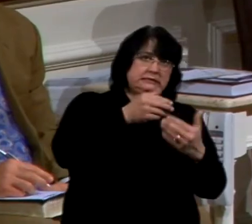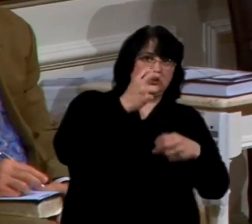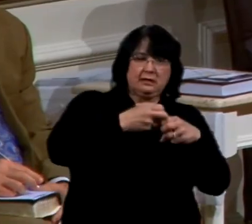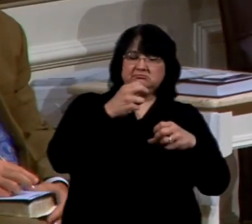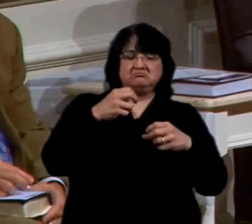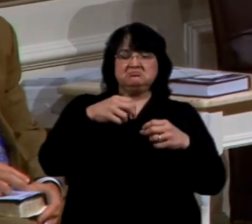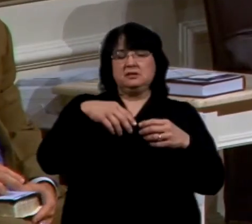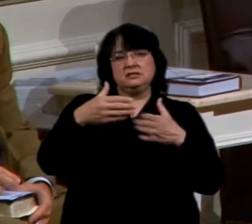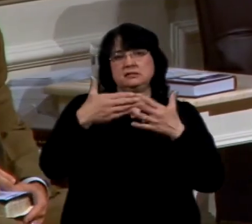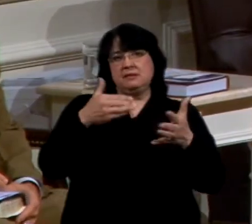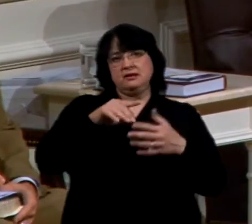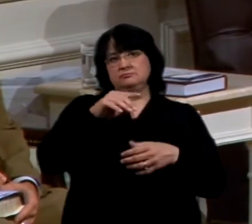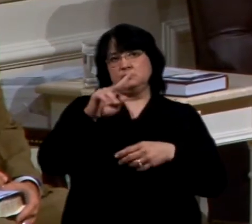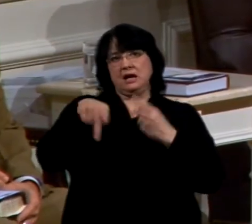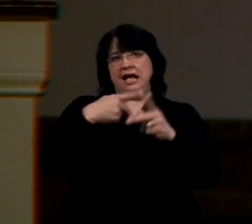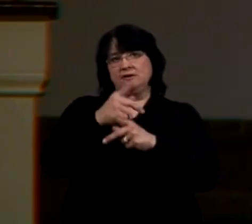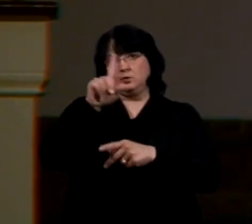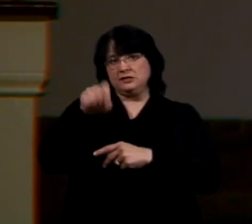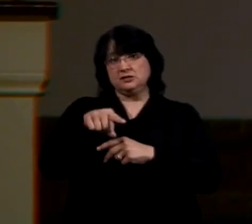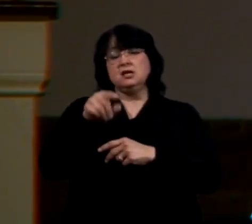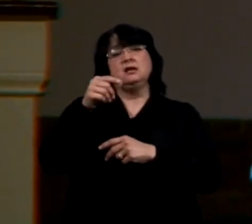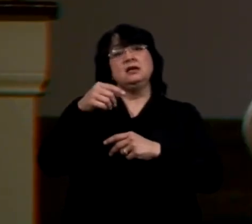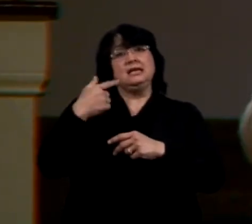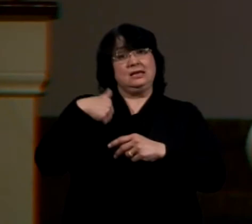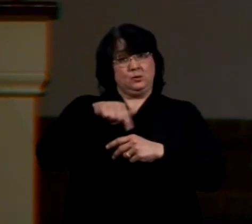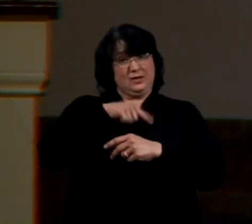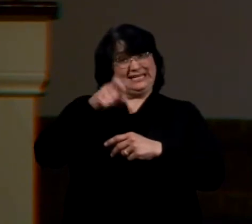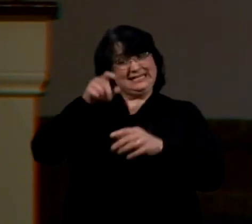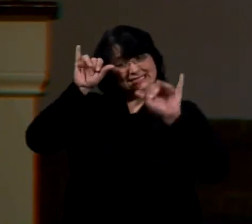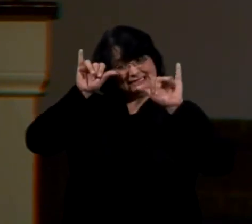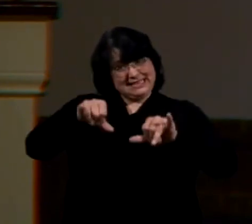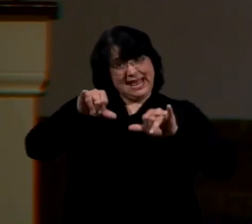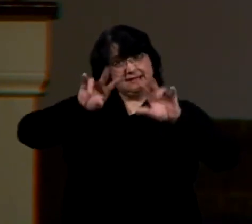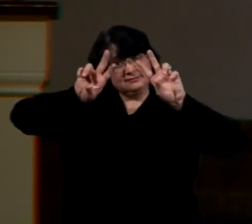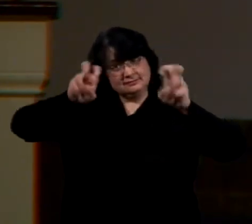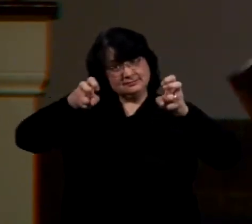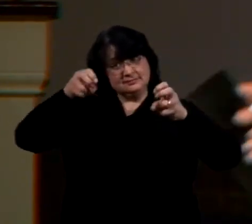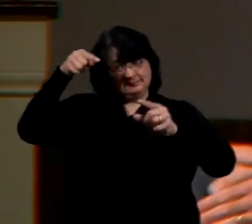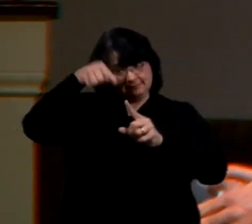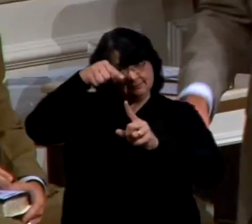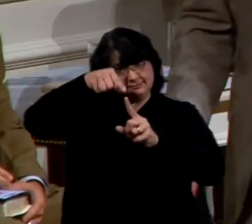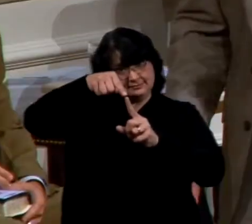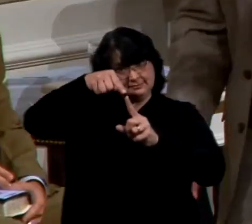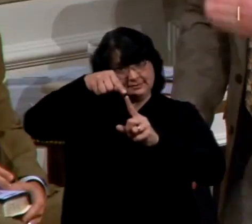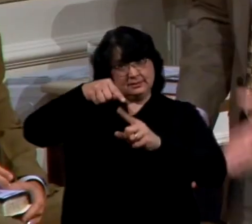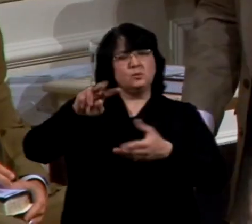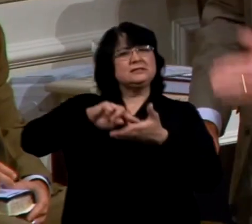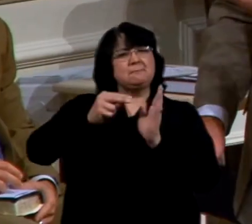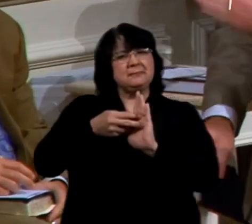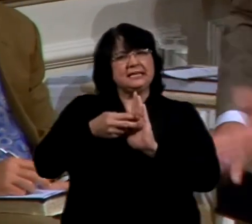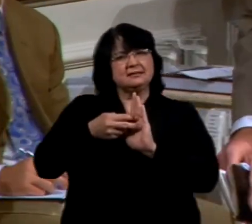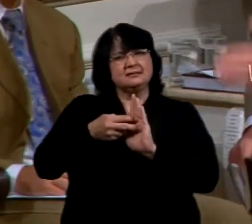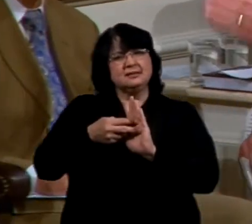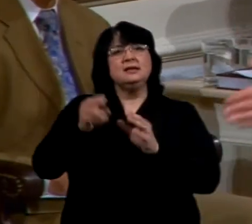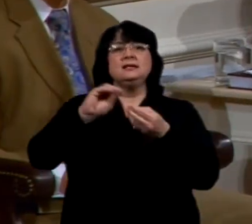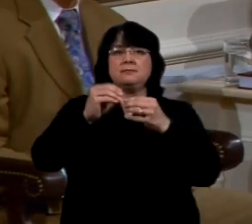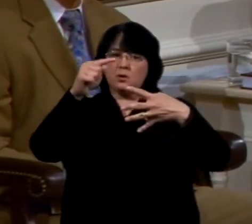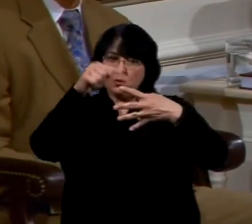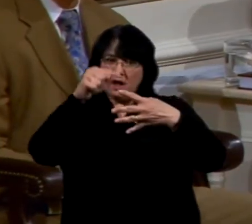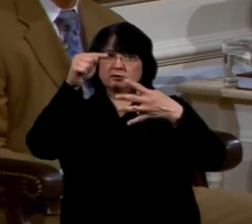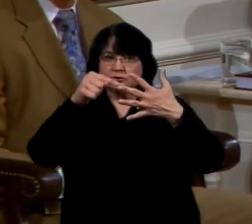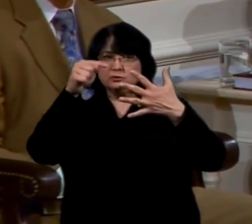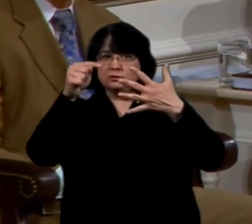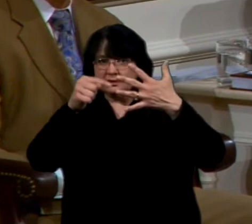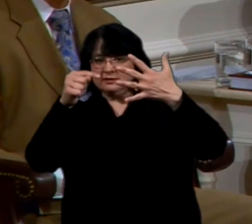if we're not careful, we got to stay on track. We got to stay on progress. What do I mean stay on track? Step 1, step 2, 3,